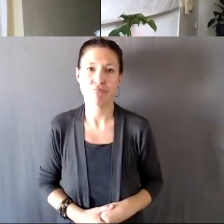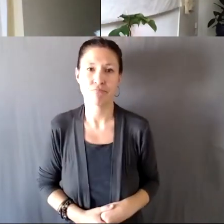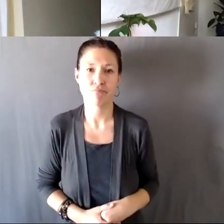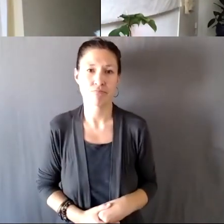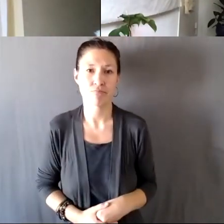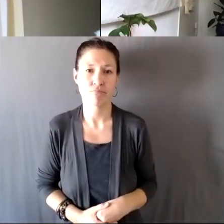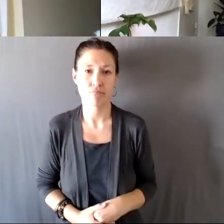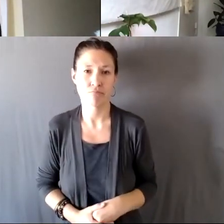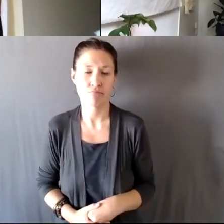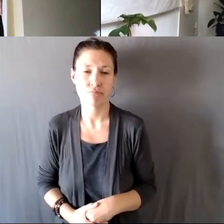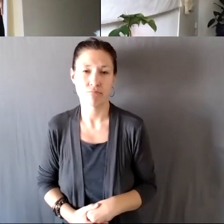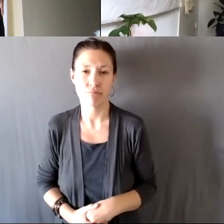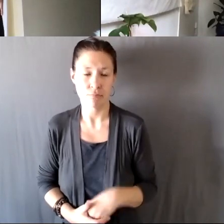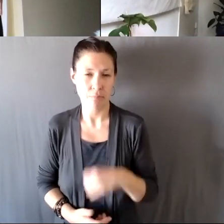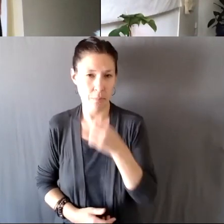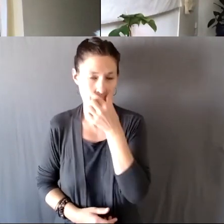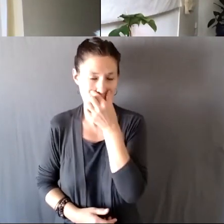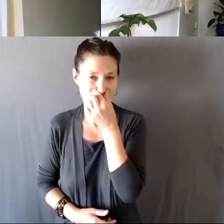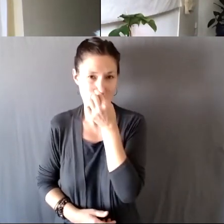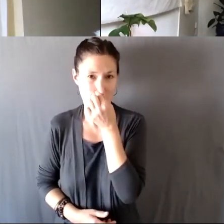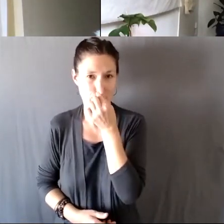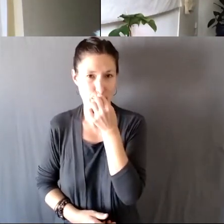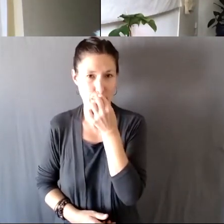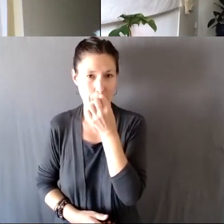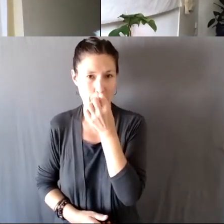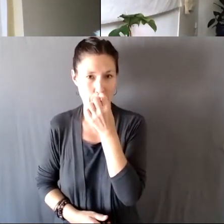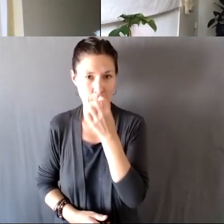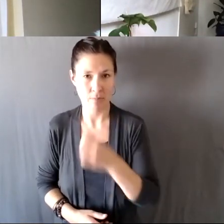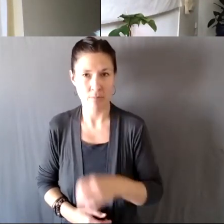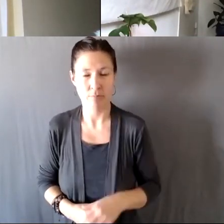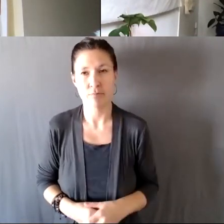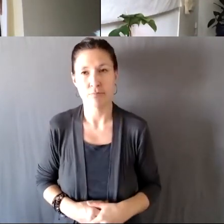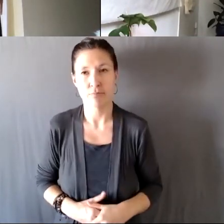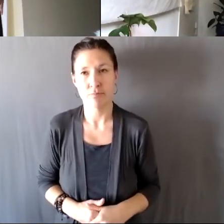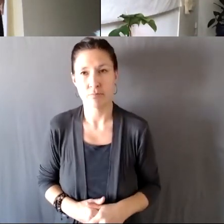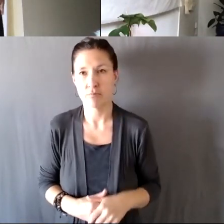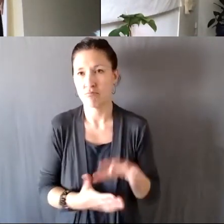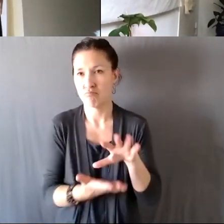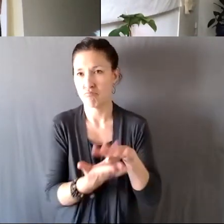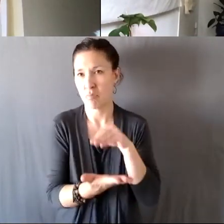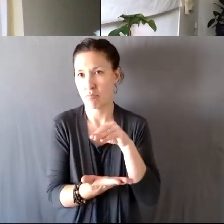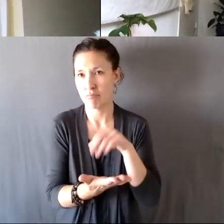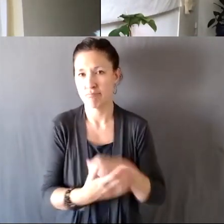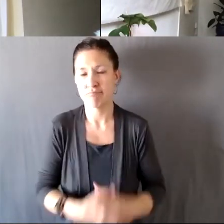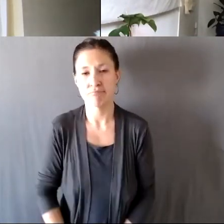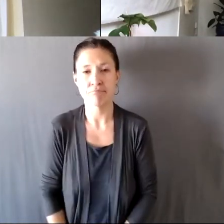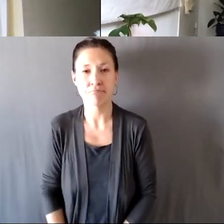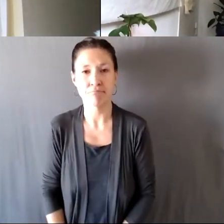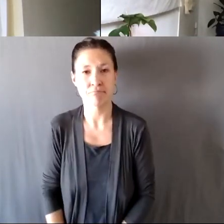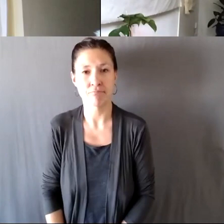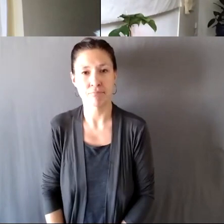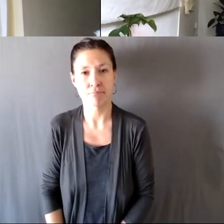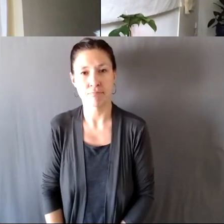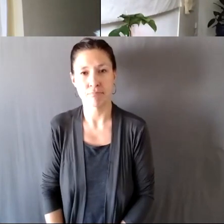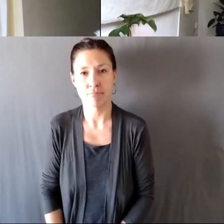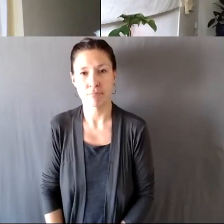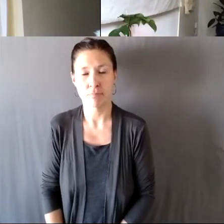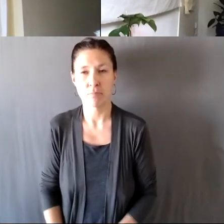down the other wall, and across the floor. The eyes